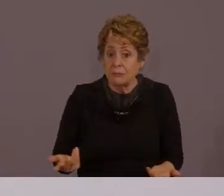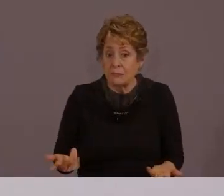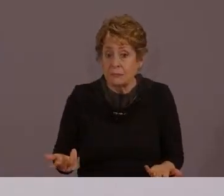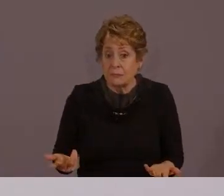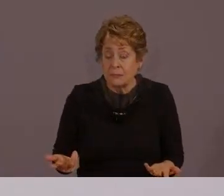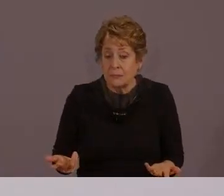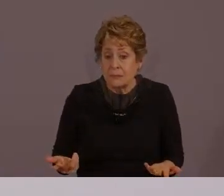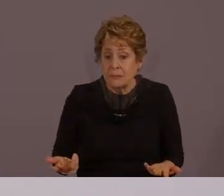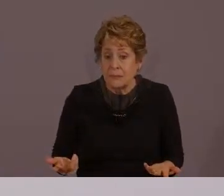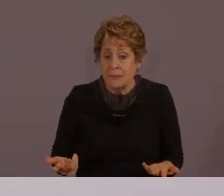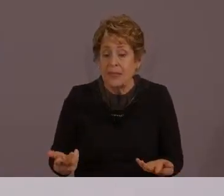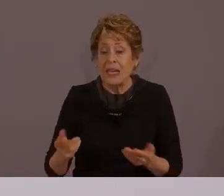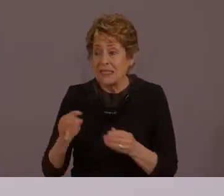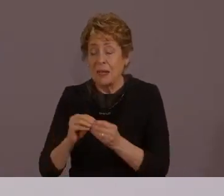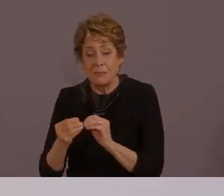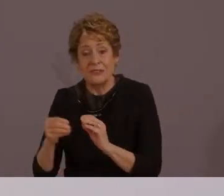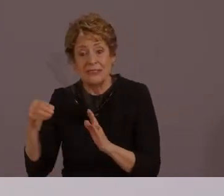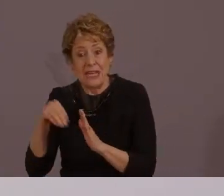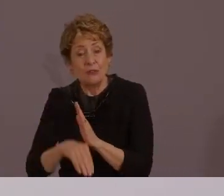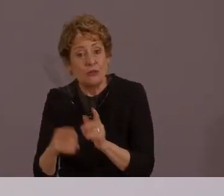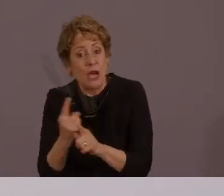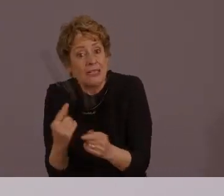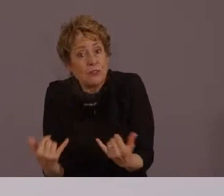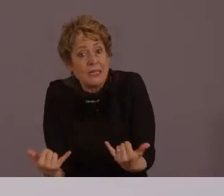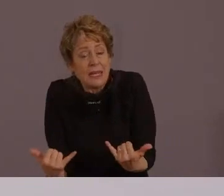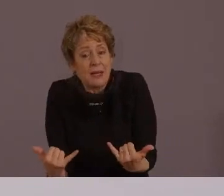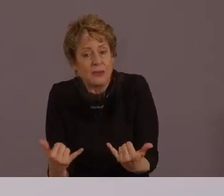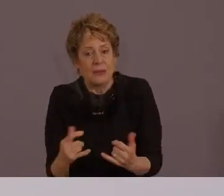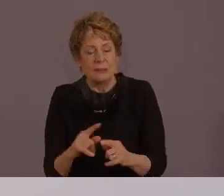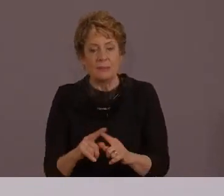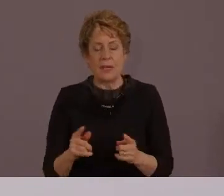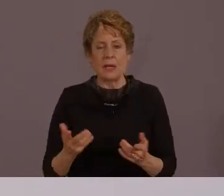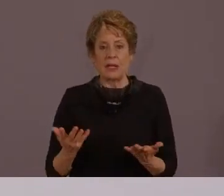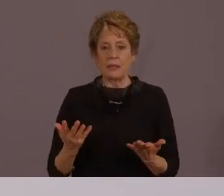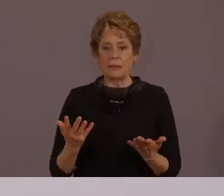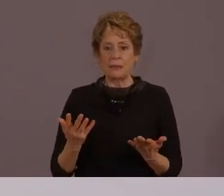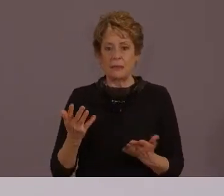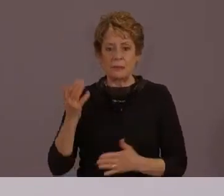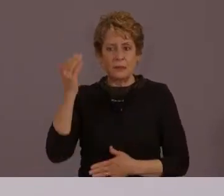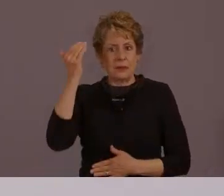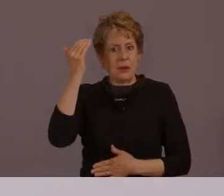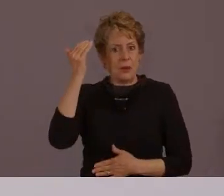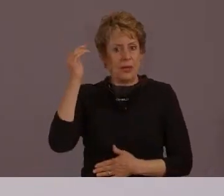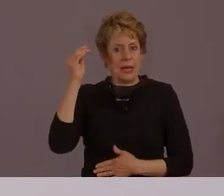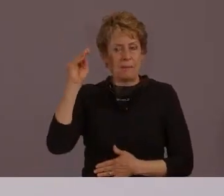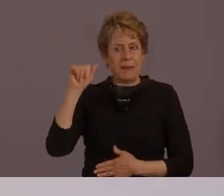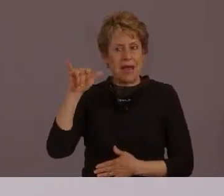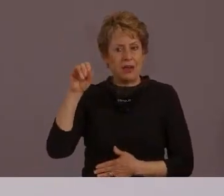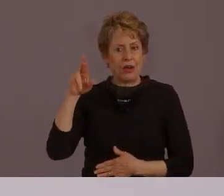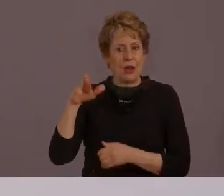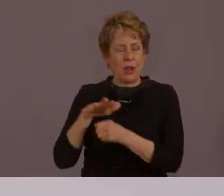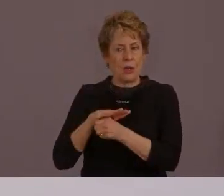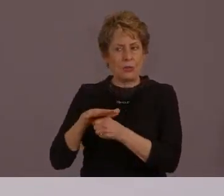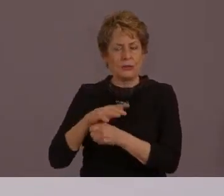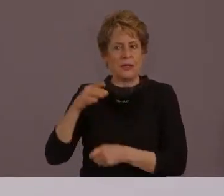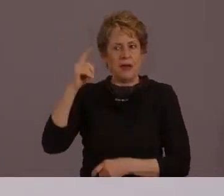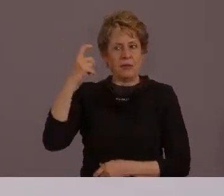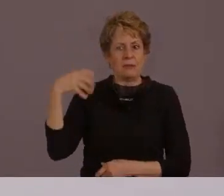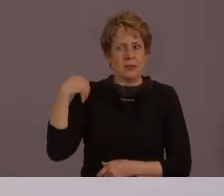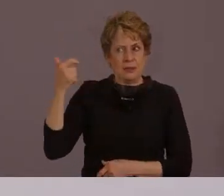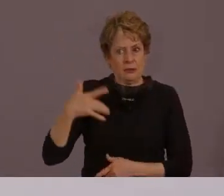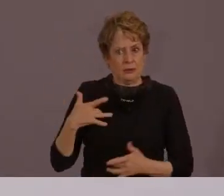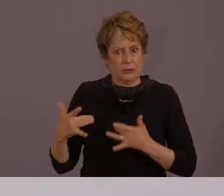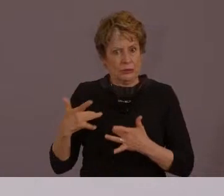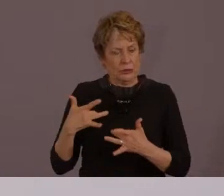mayors and local officials and some other, you know, businesses that what we're seeing just hours after this executive order, it could take